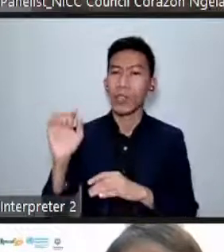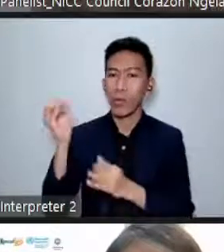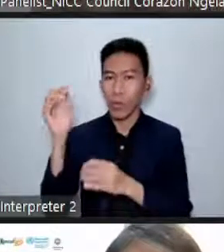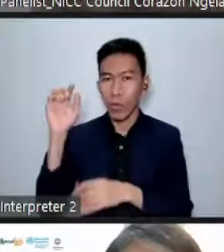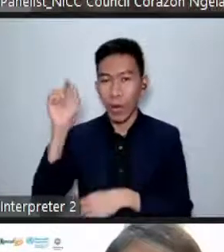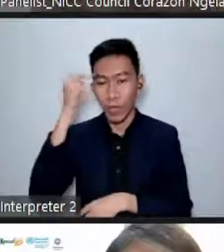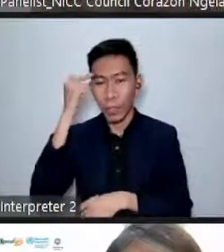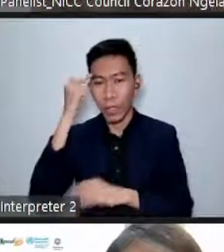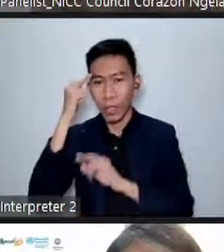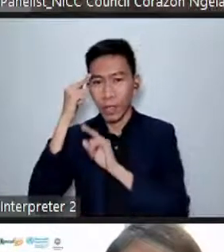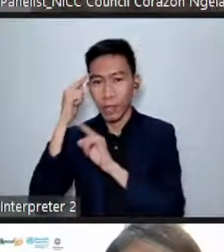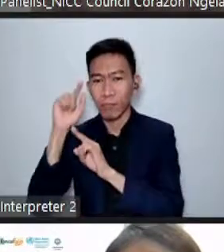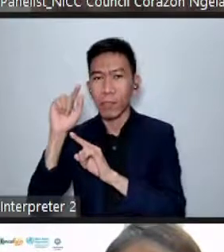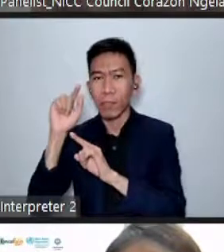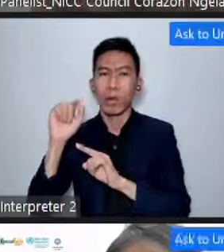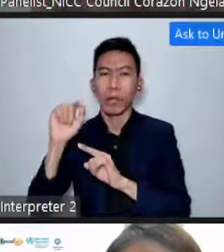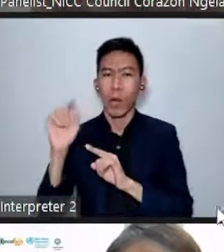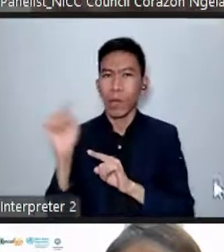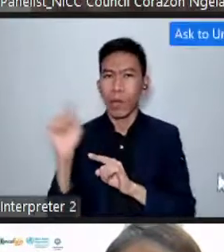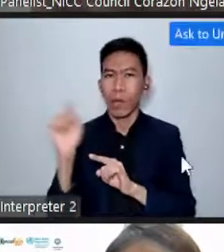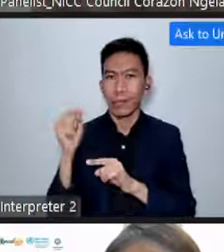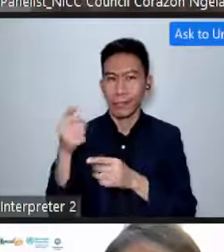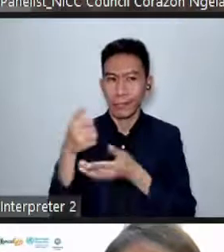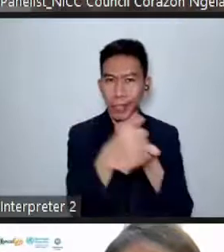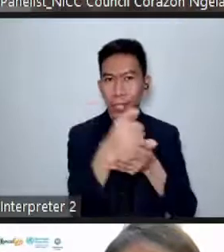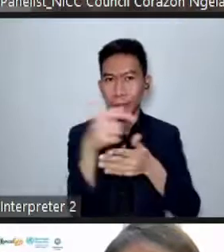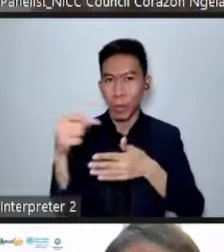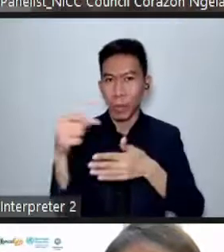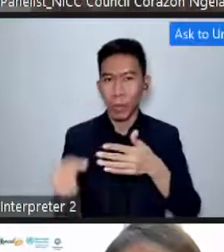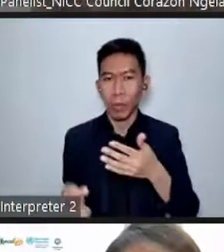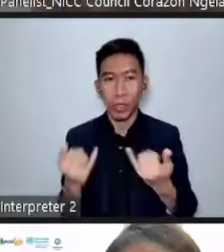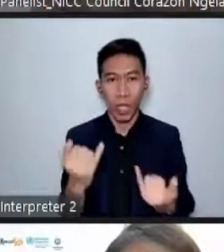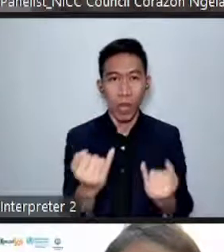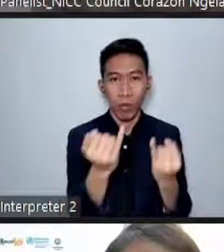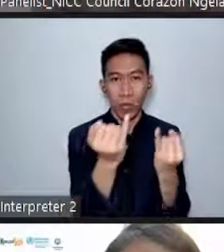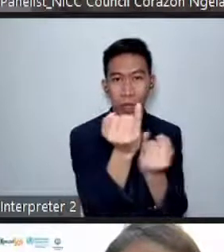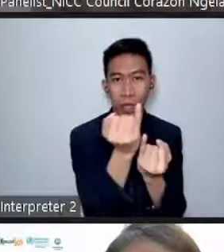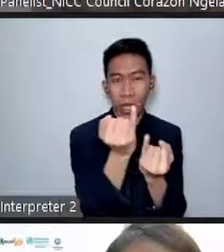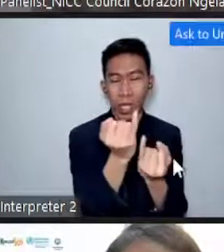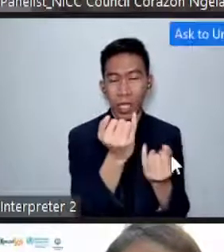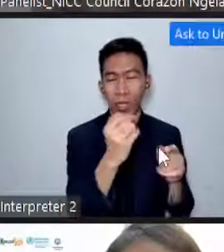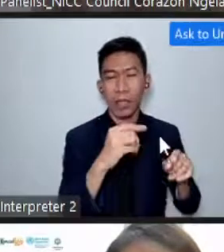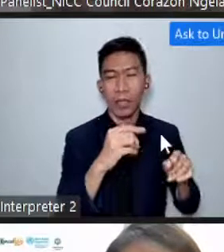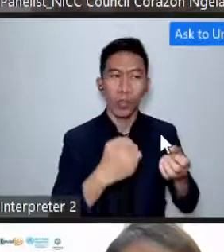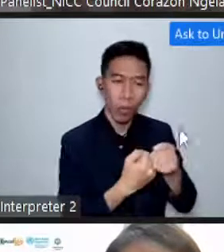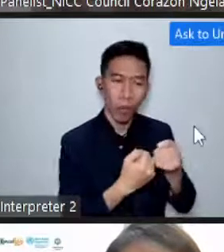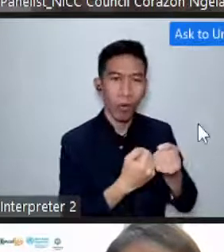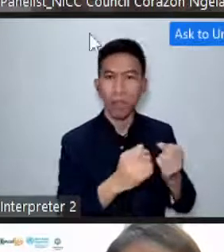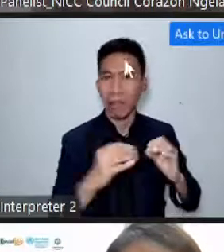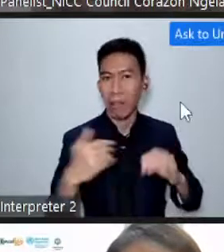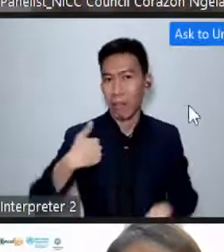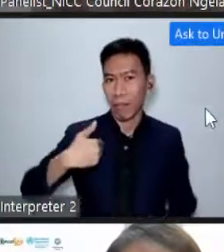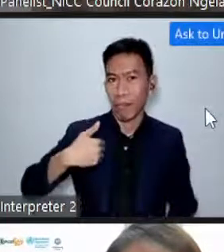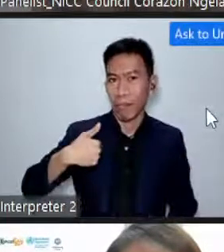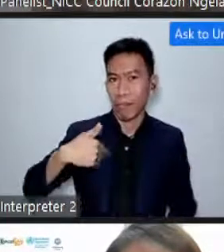gobyerno ngayon at wala pang PhilHealth support na maaasahan?